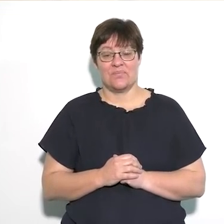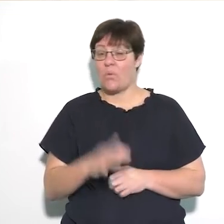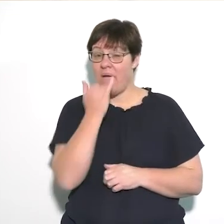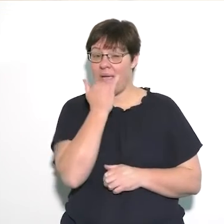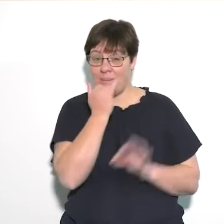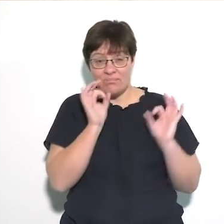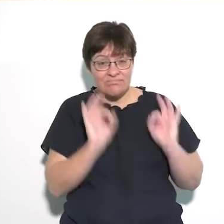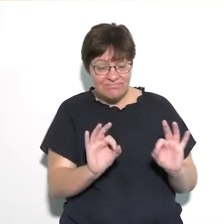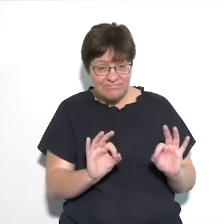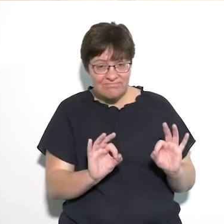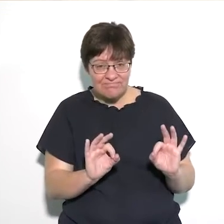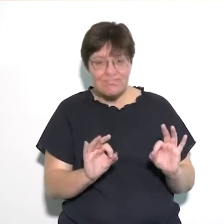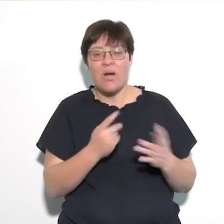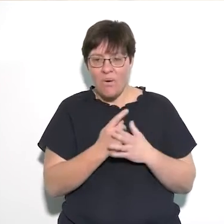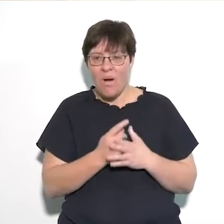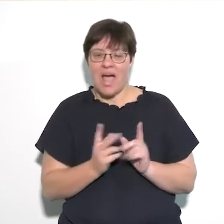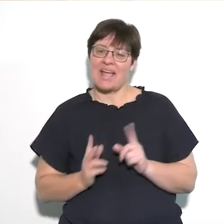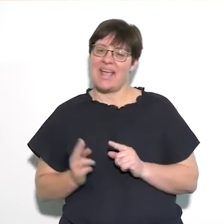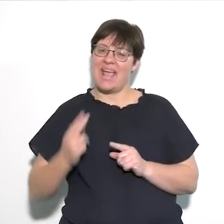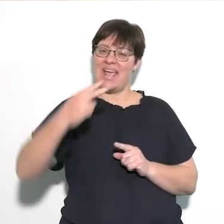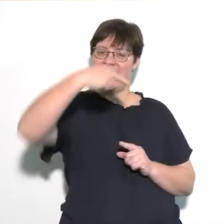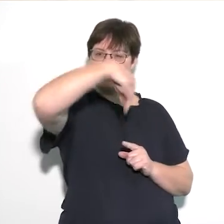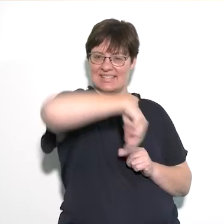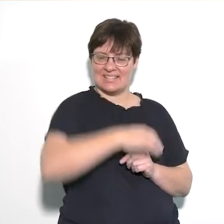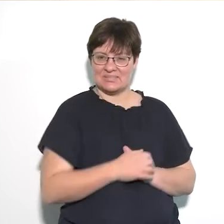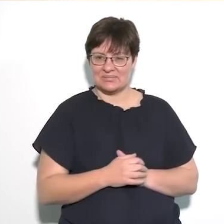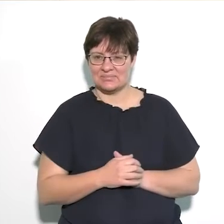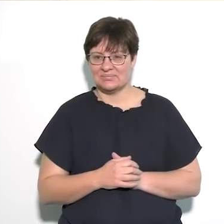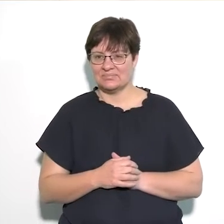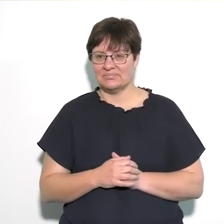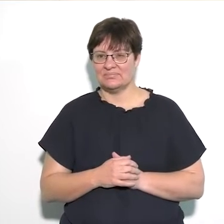When you're happy with that, you're going to cut it out.